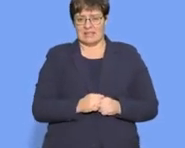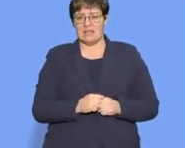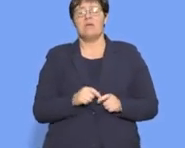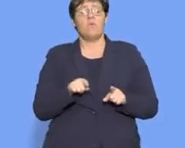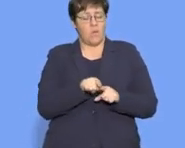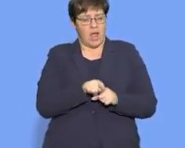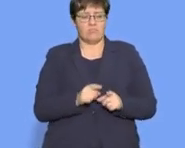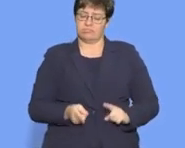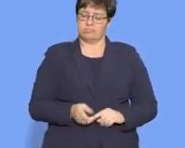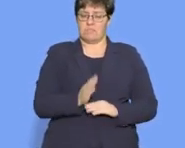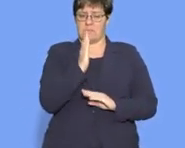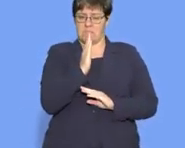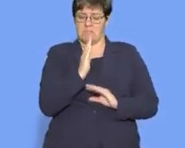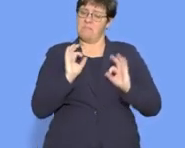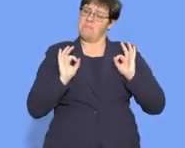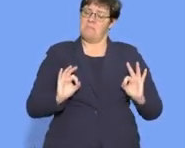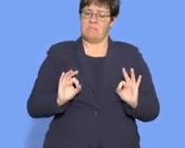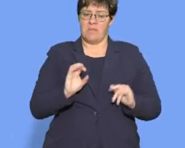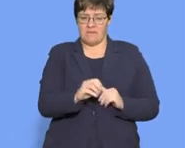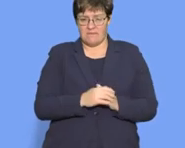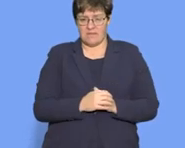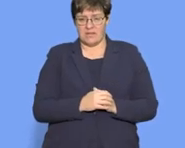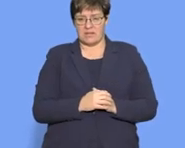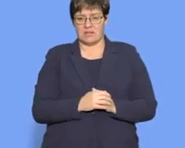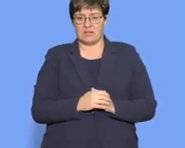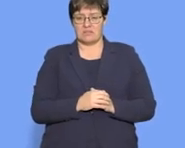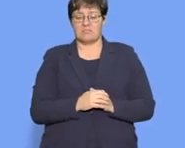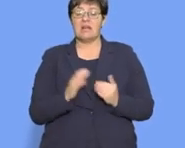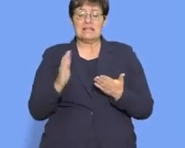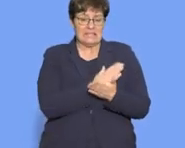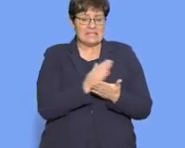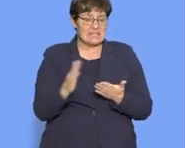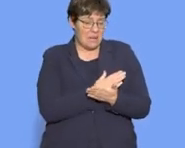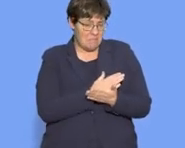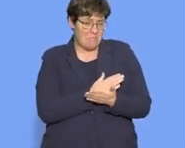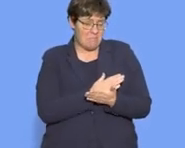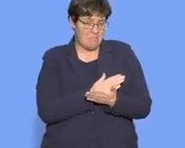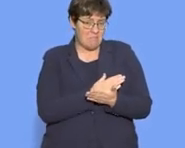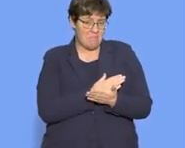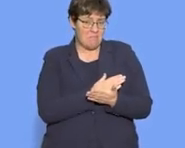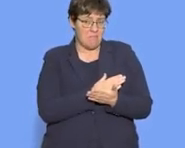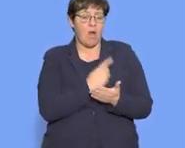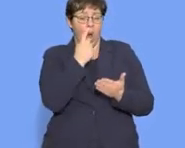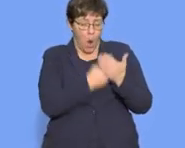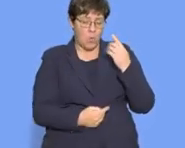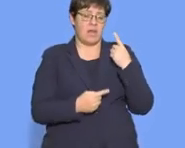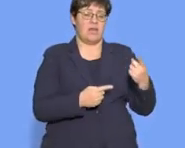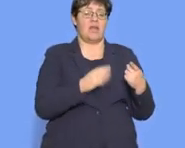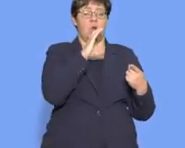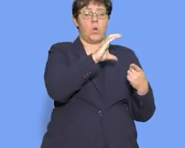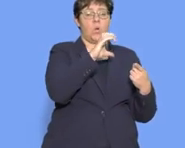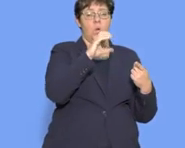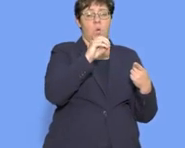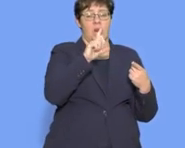what keeps the stem standing upright. Some plants only have collenchyma